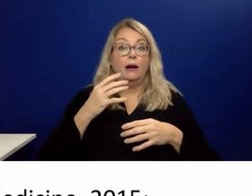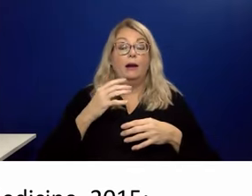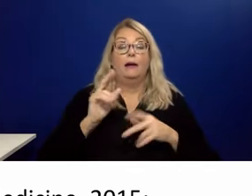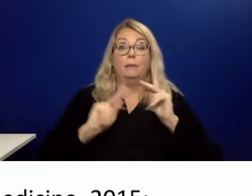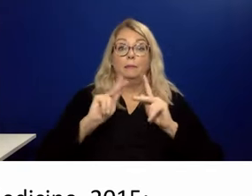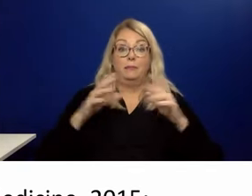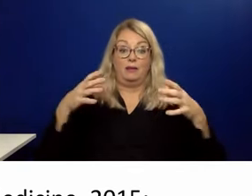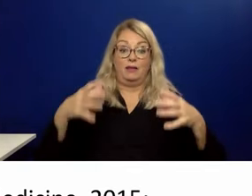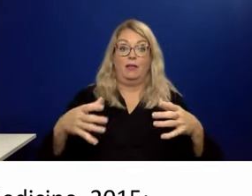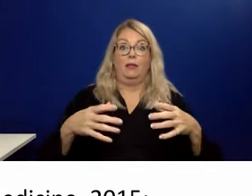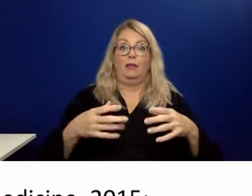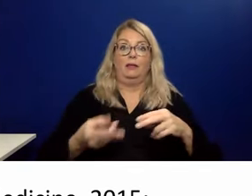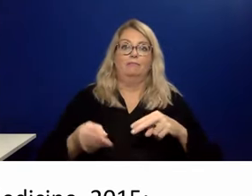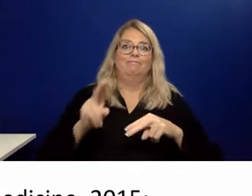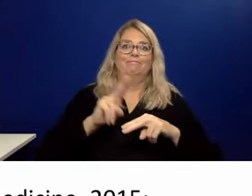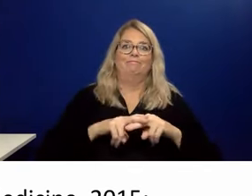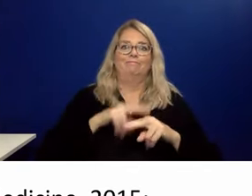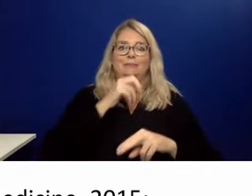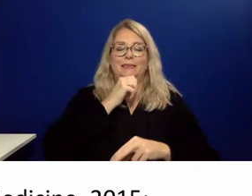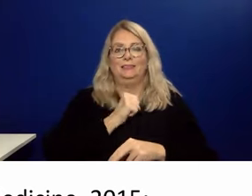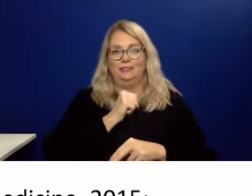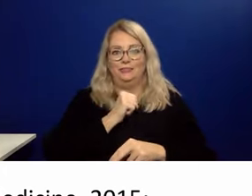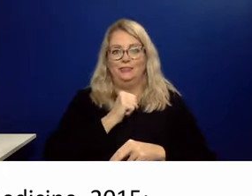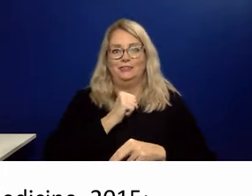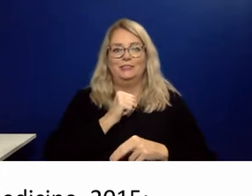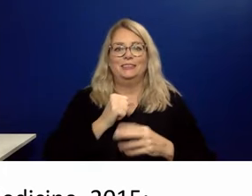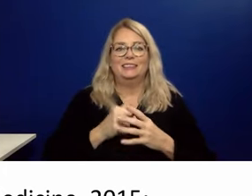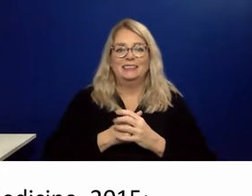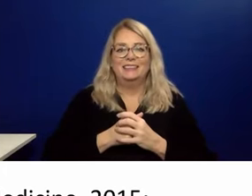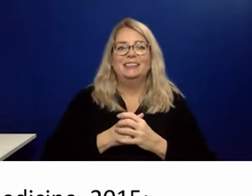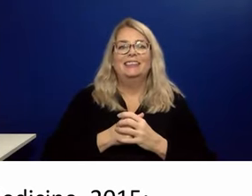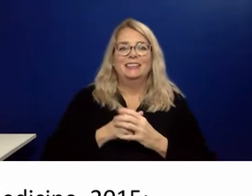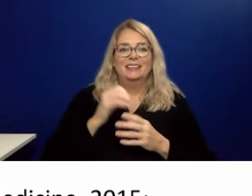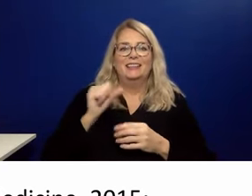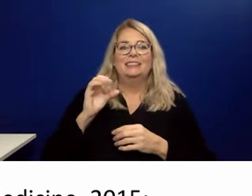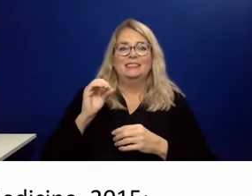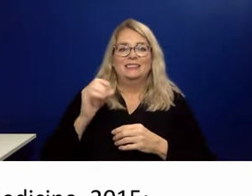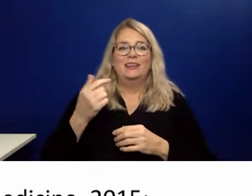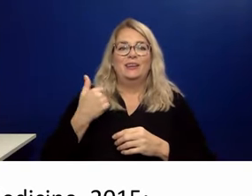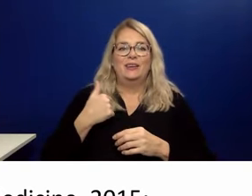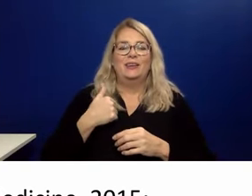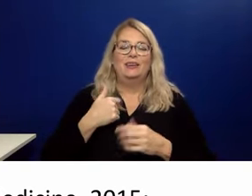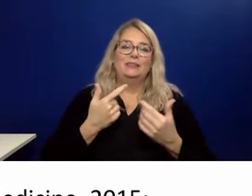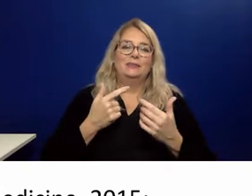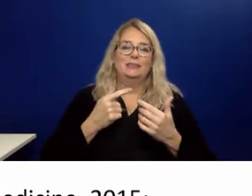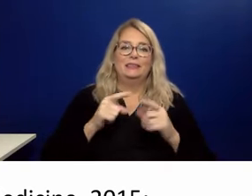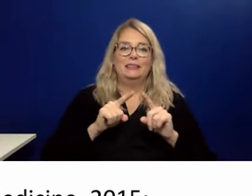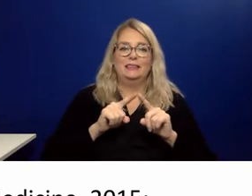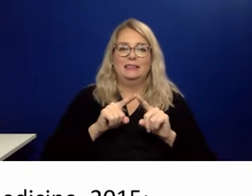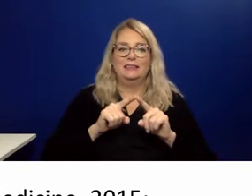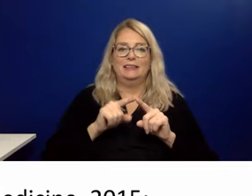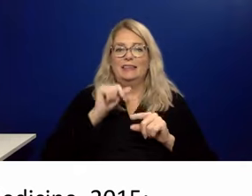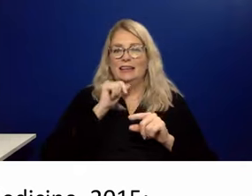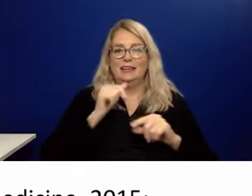right? We're no longer the pyramid with the demographic with few people at the top. I think we're more like the rectangle or the inverse